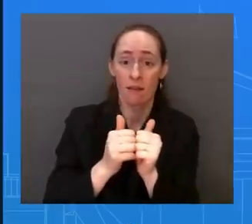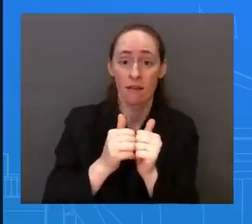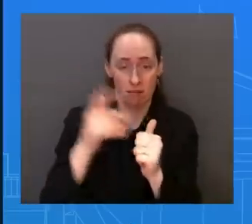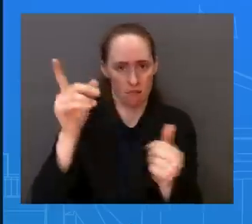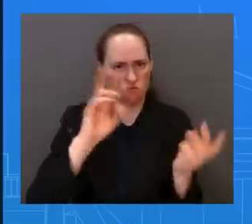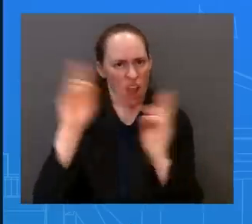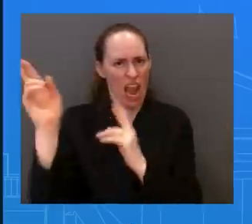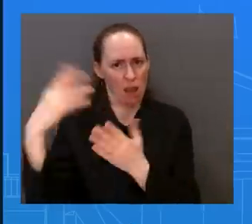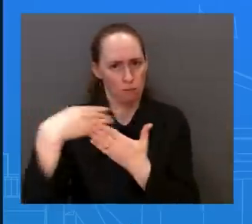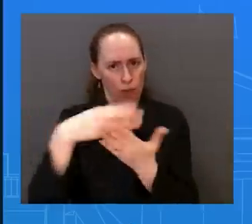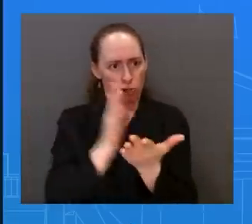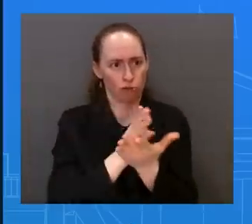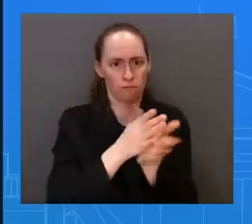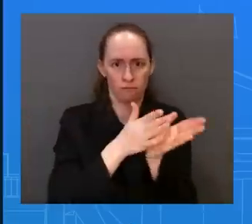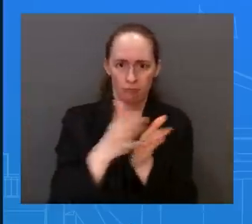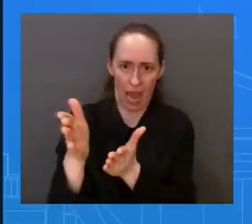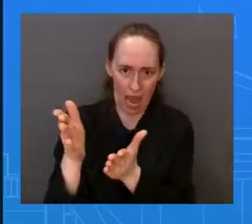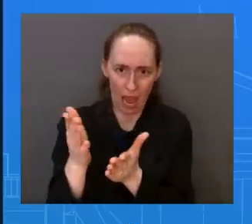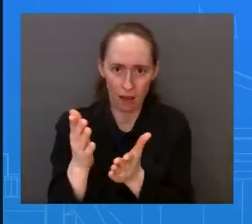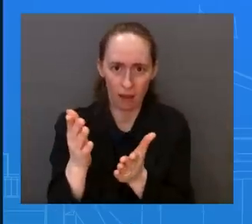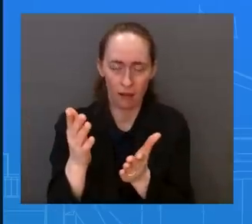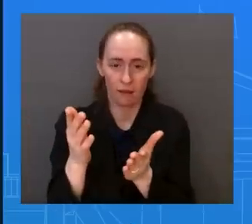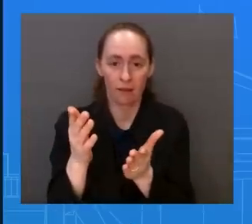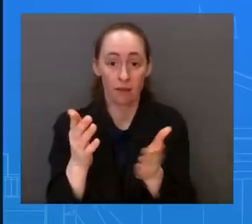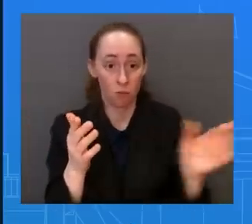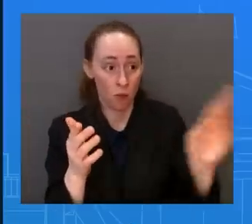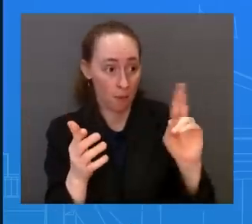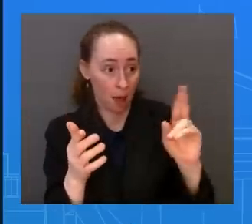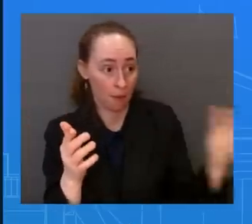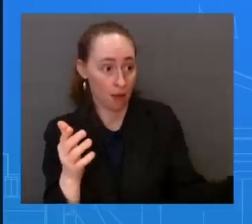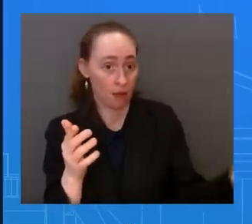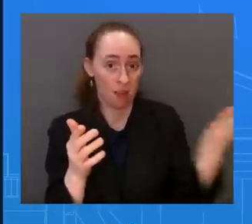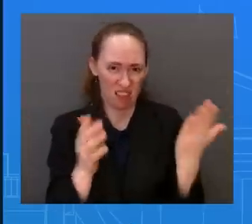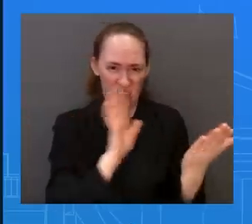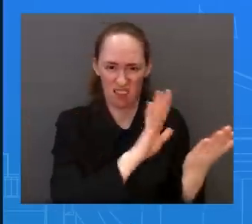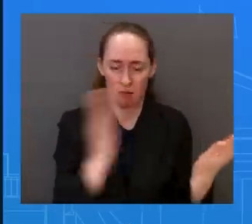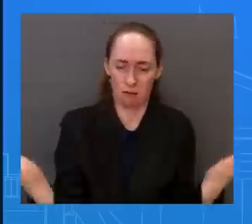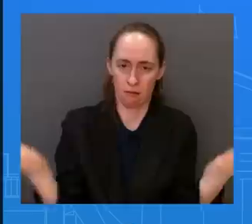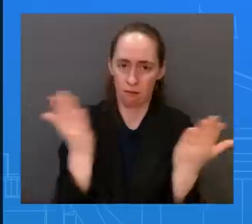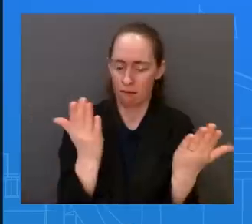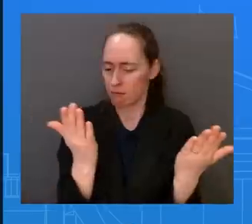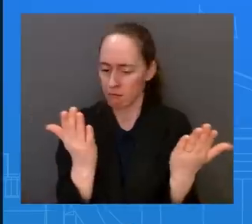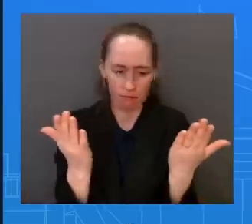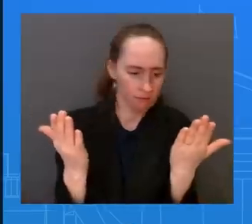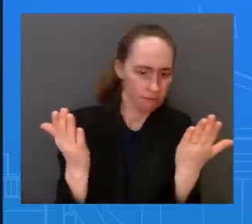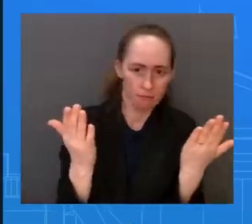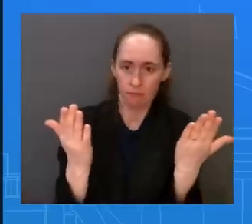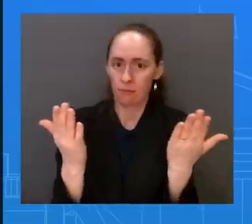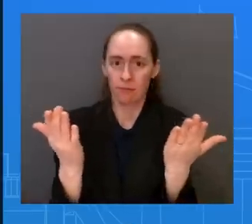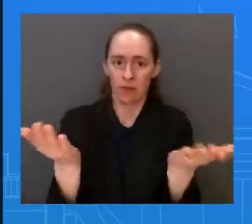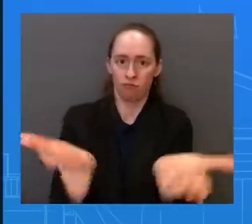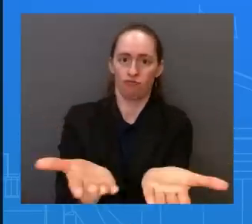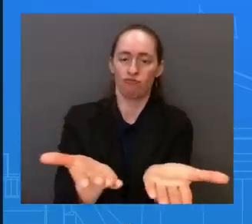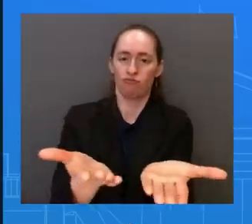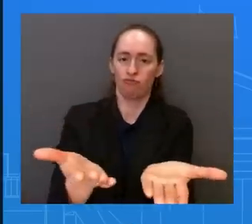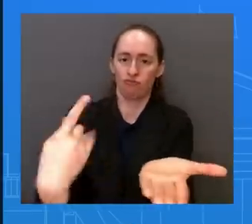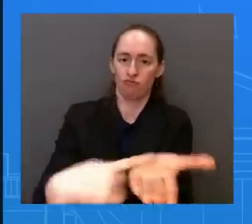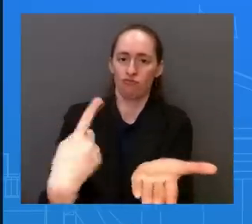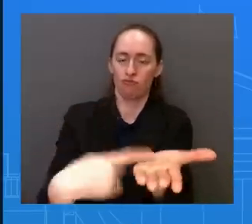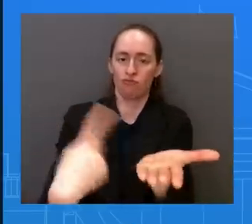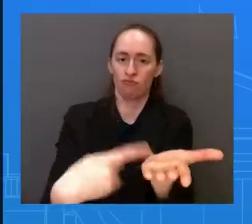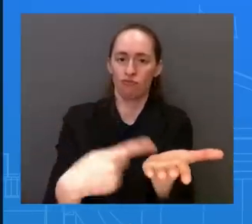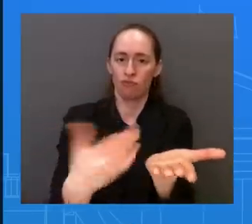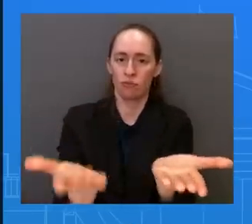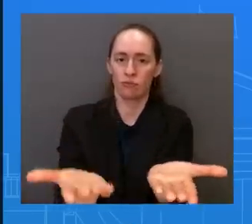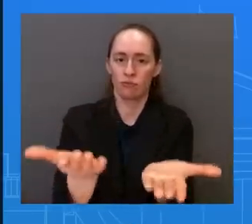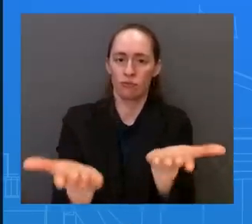conversation around those two. So that's why you've heard the president and the administration both commit that we will do that. We'll put out a budget. We'll put out a very detailed budget